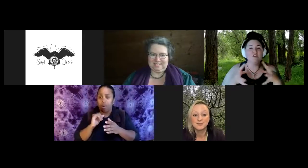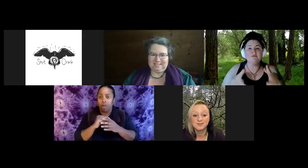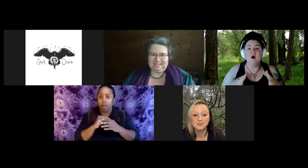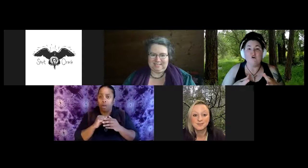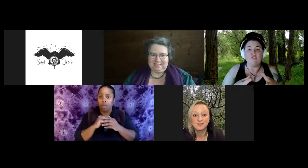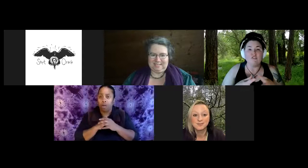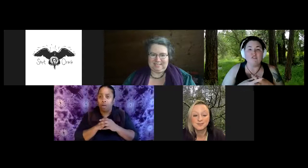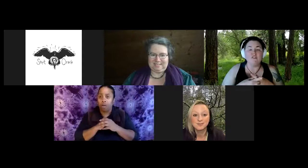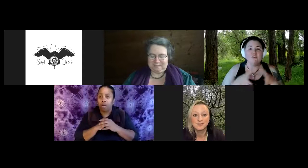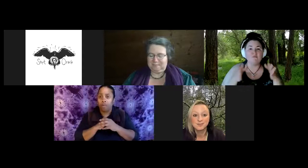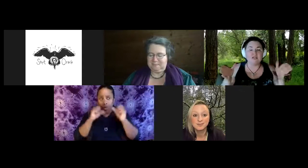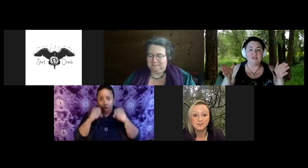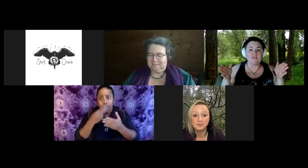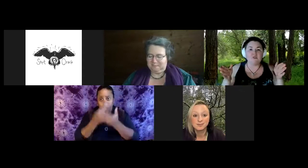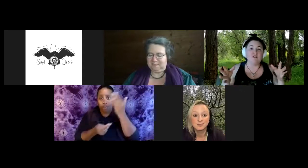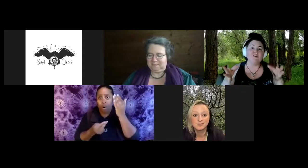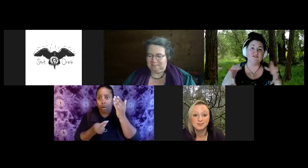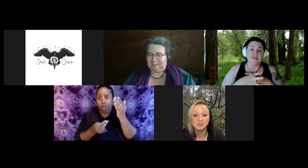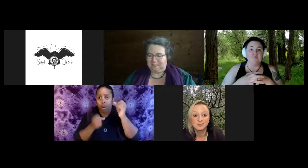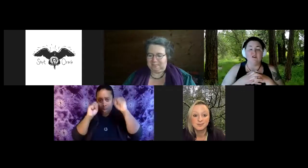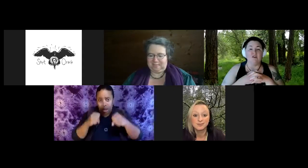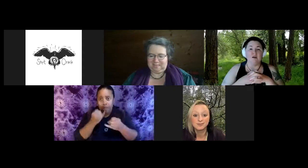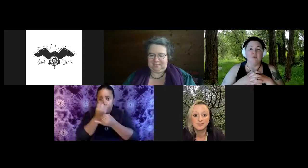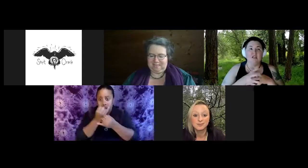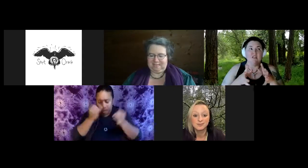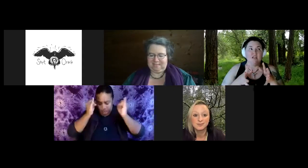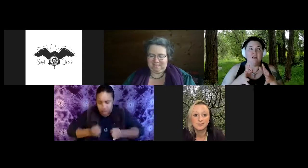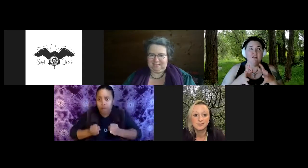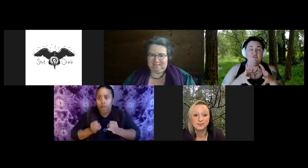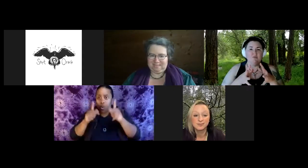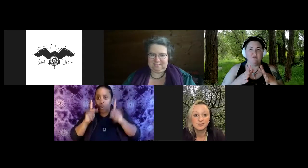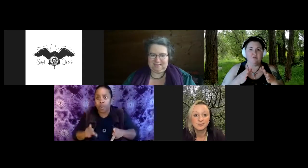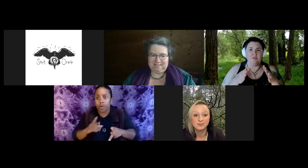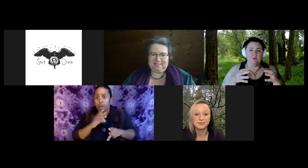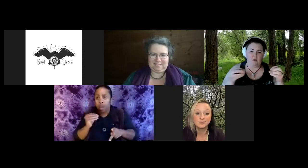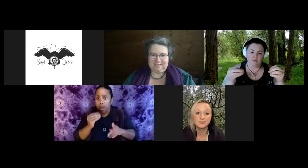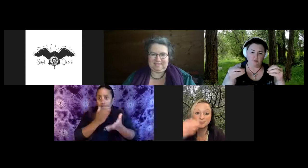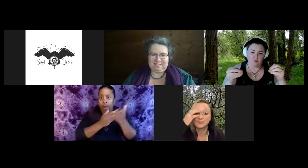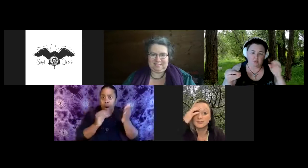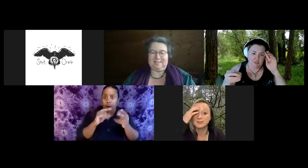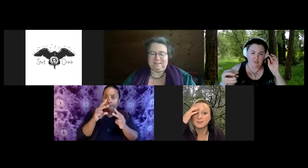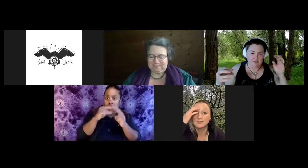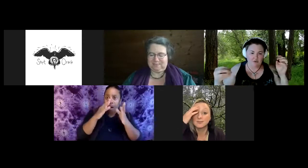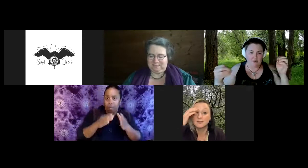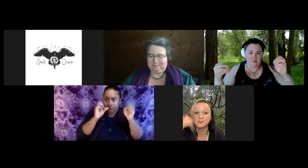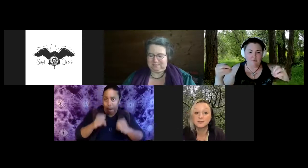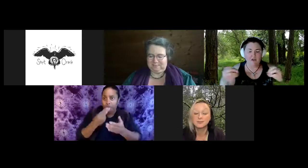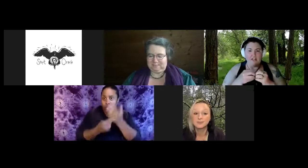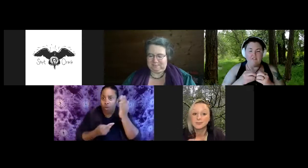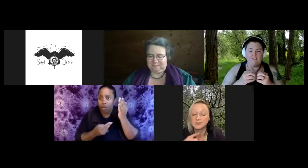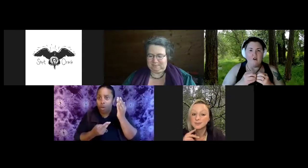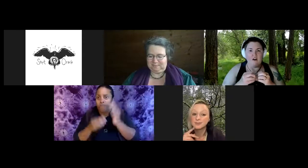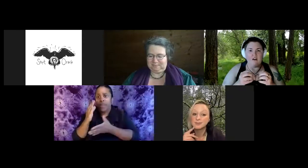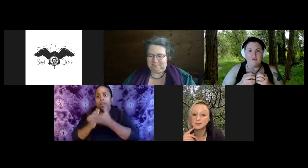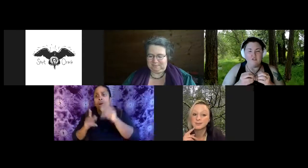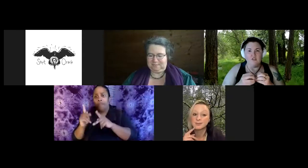it's okay. You can be both. You can be an individual person and part of a couple. And I think too many people think, well, when you